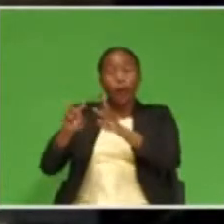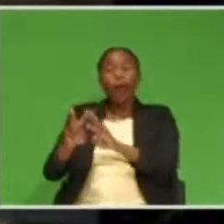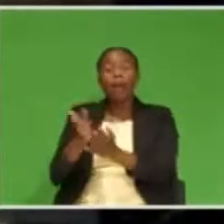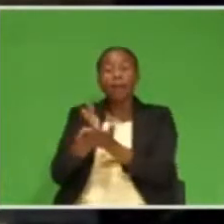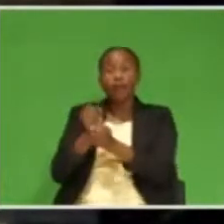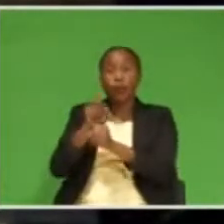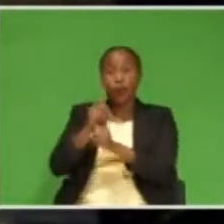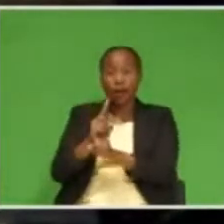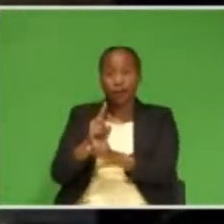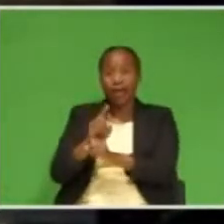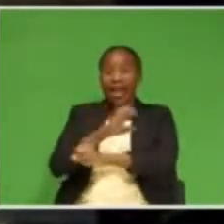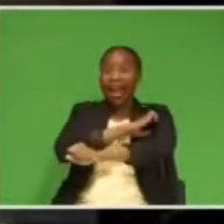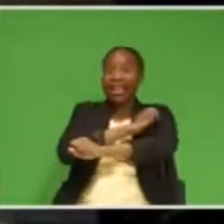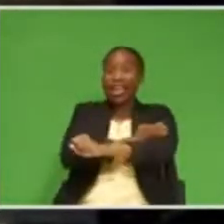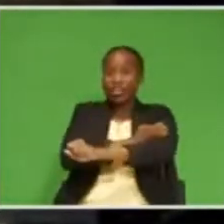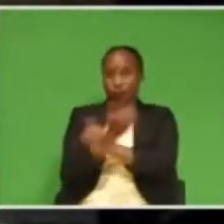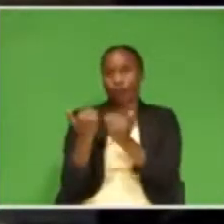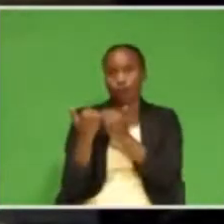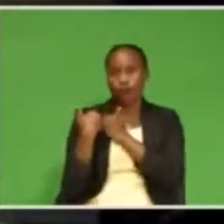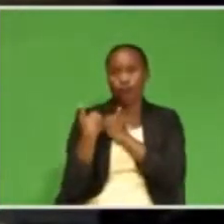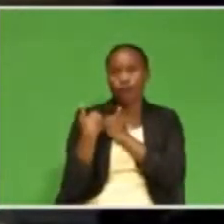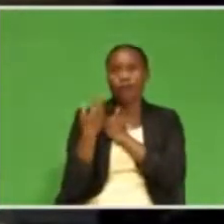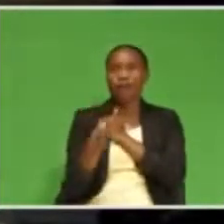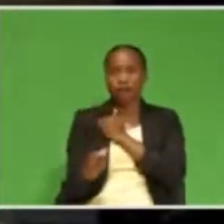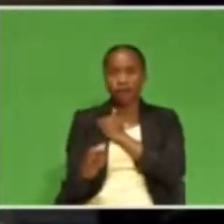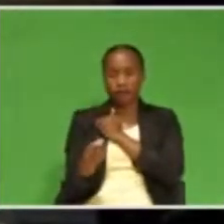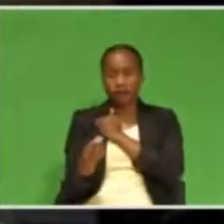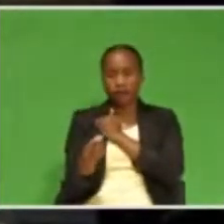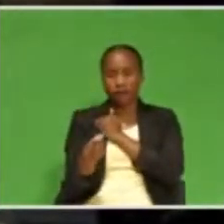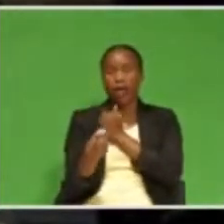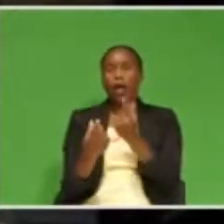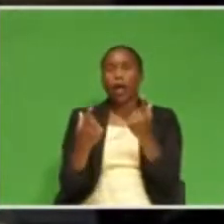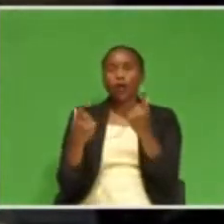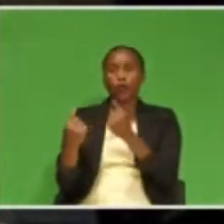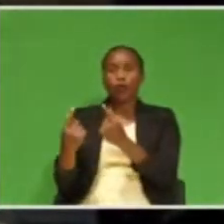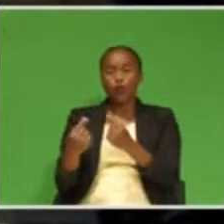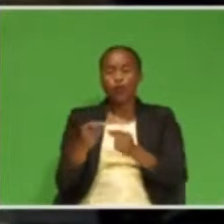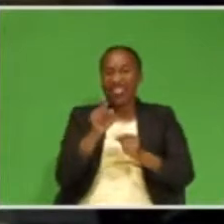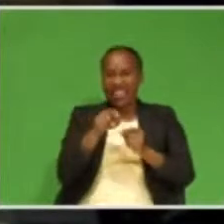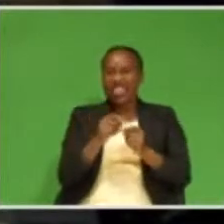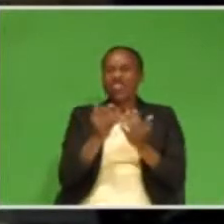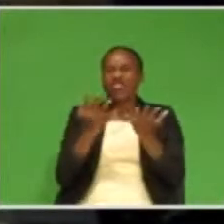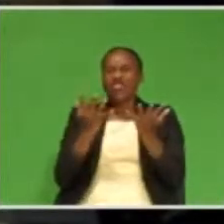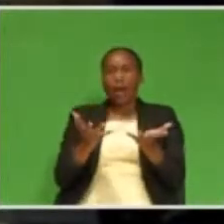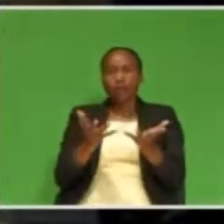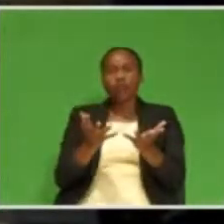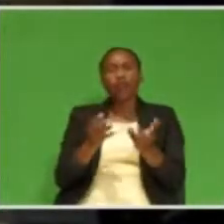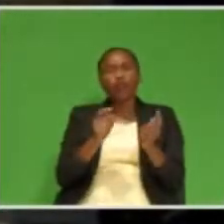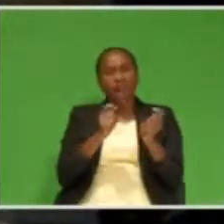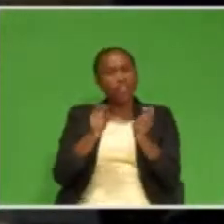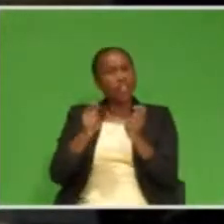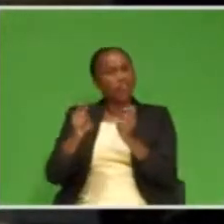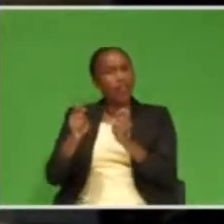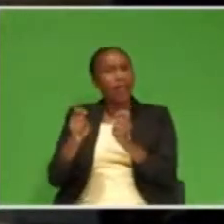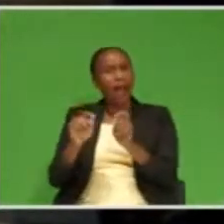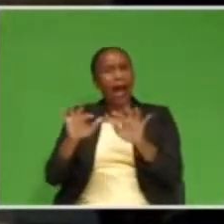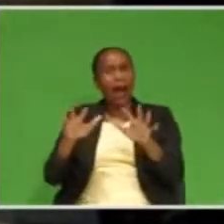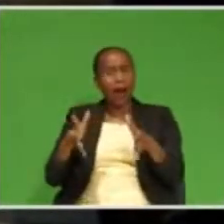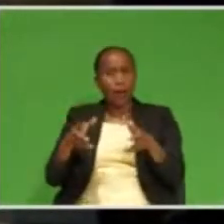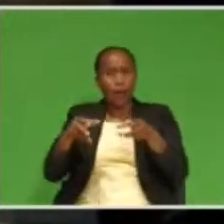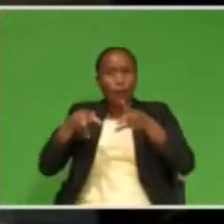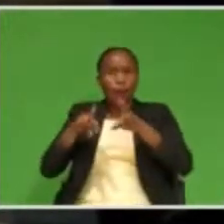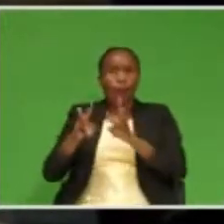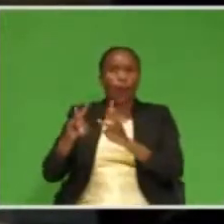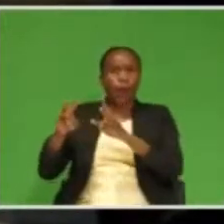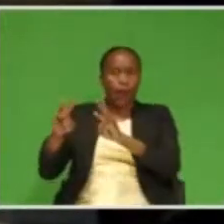security. We will undertake our just transition in a way that opens up